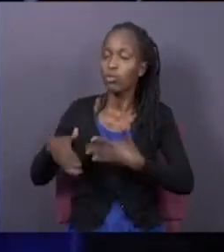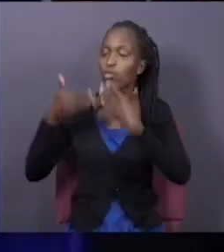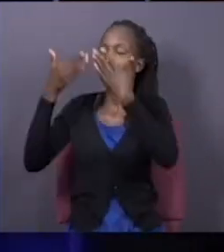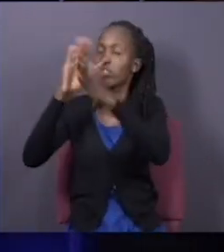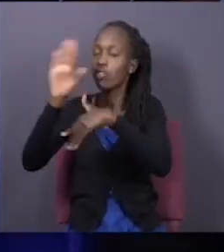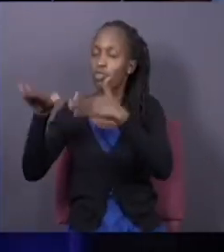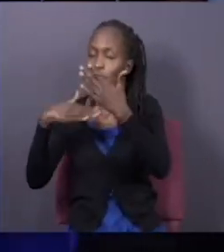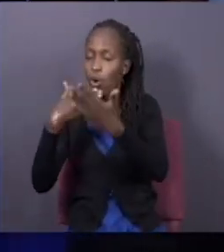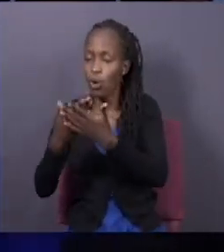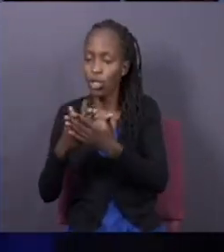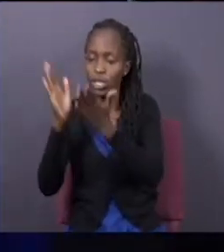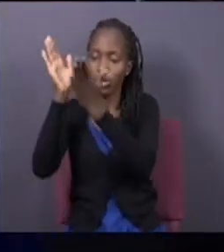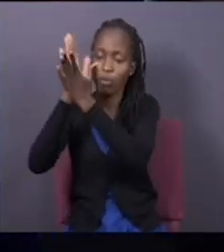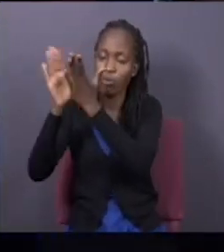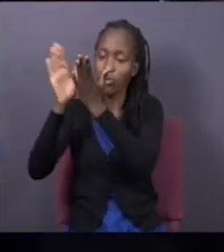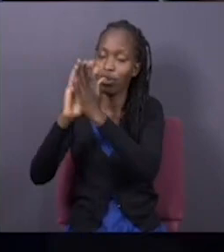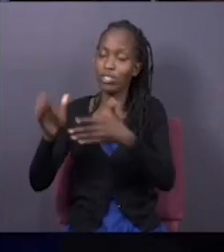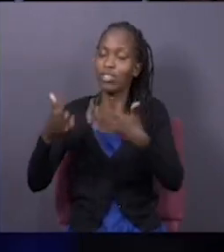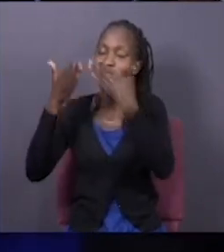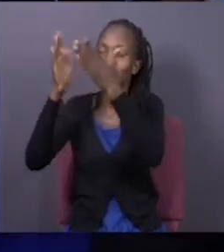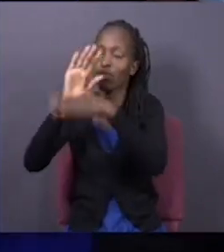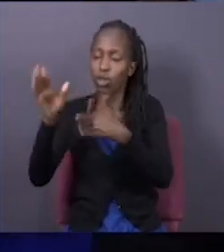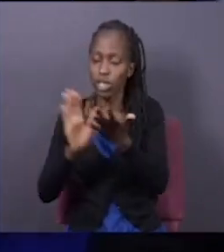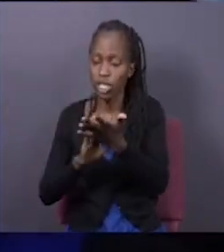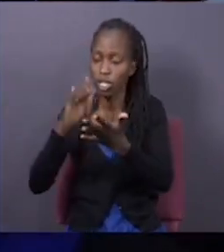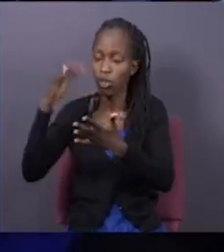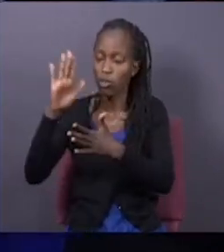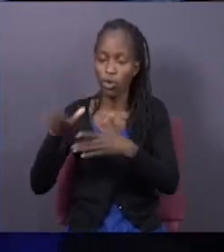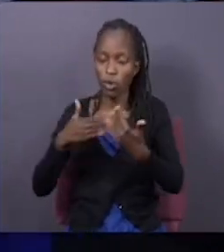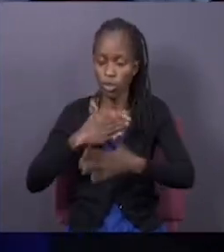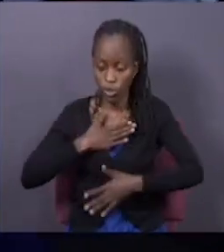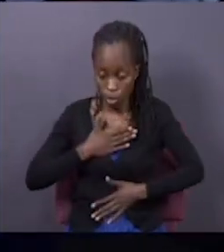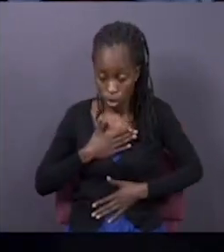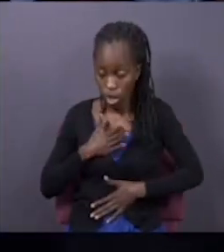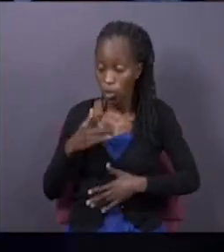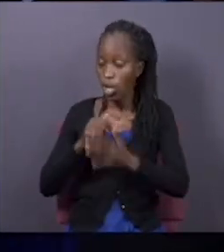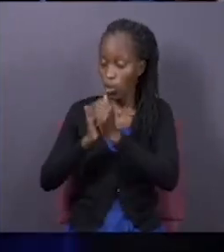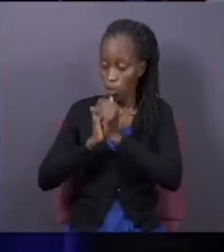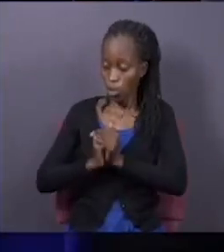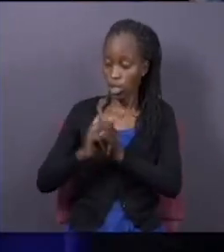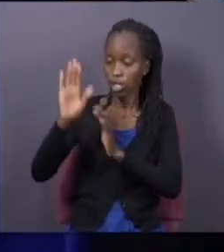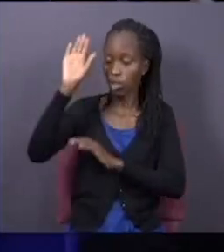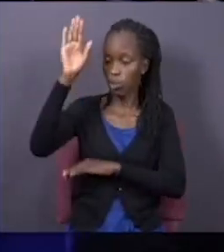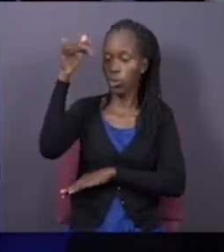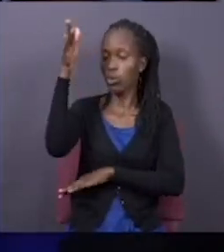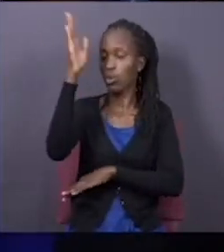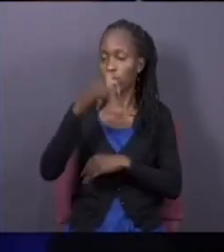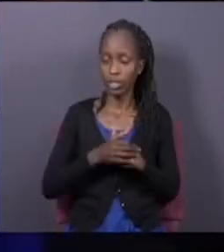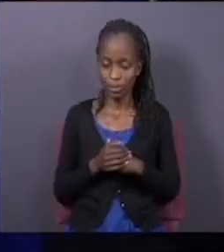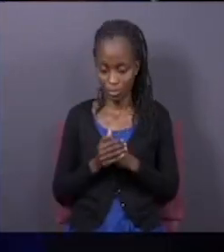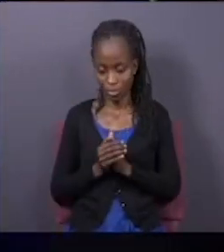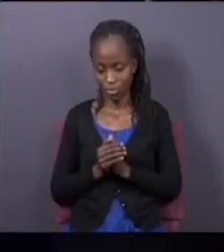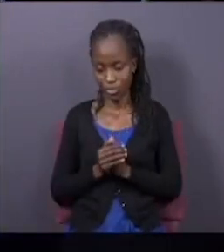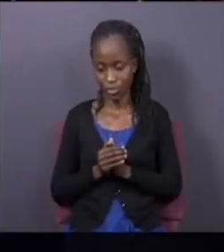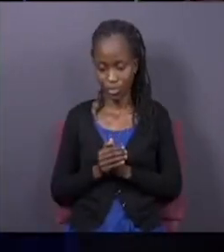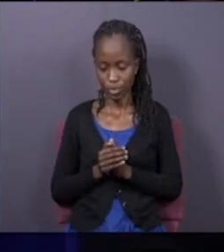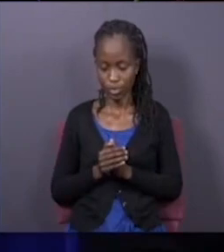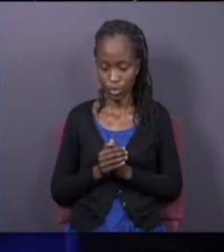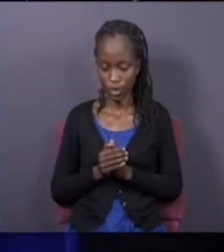praise. Receive all the glory. Receive all the honor. We worship You. We worship You.